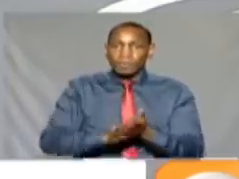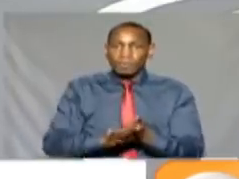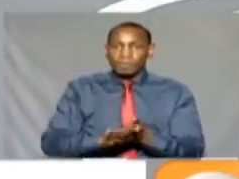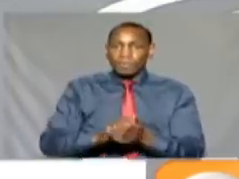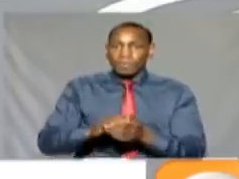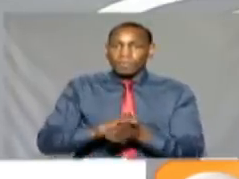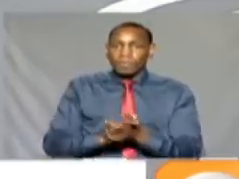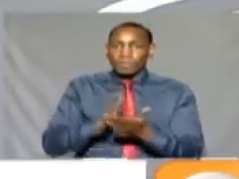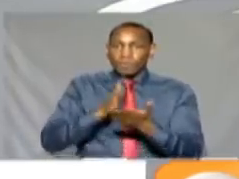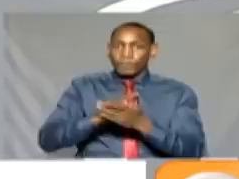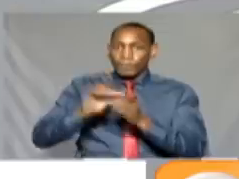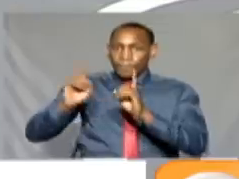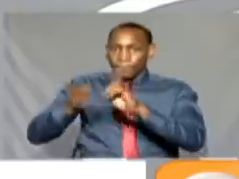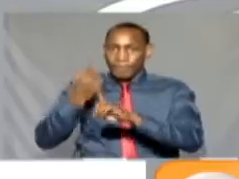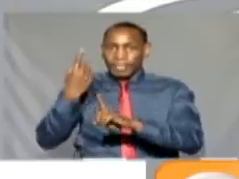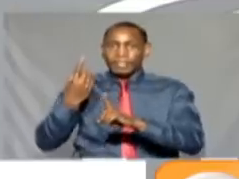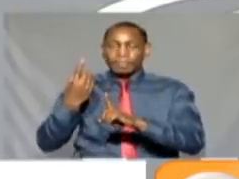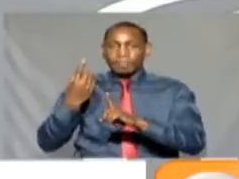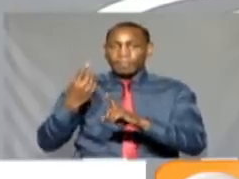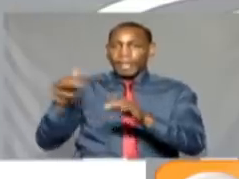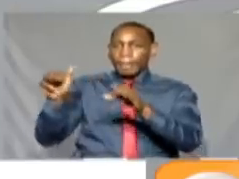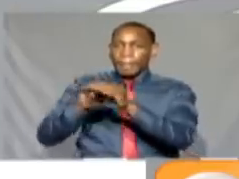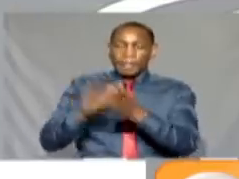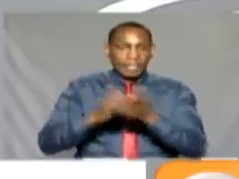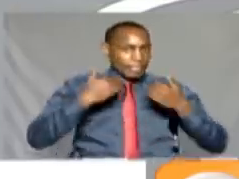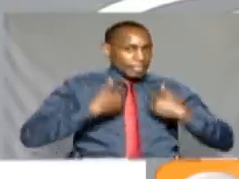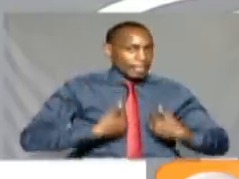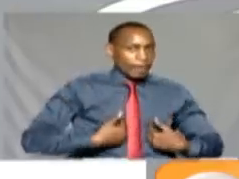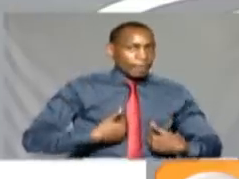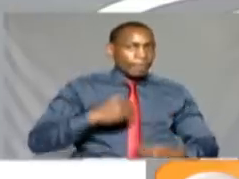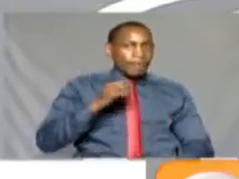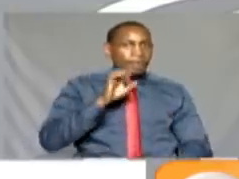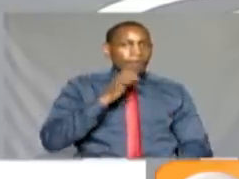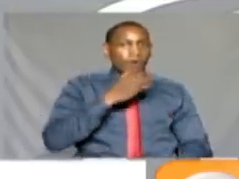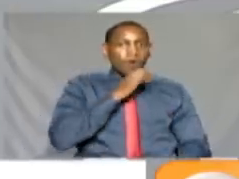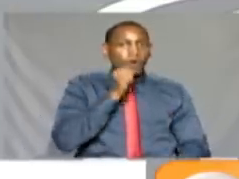OGs, original gangsters, or the godfathers. You see, I'm saying, juzi that mepika,